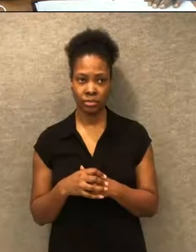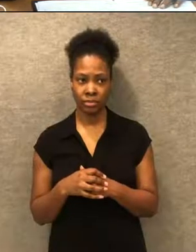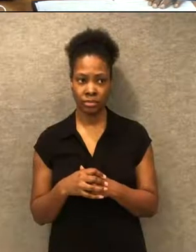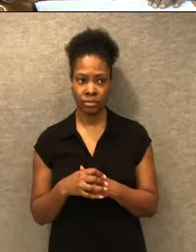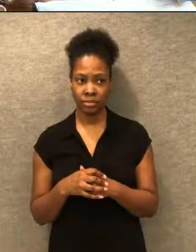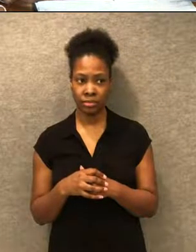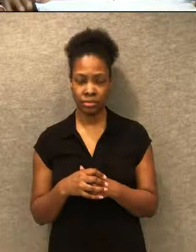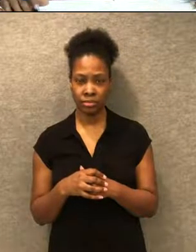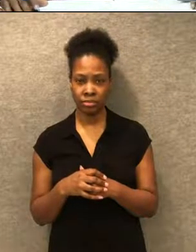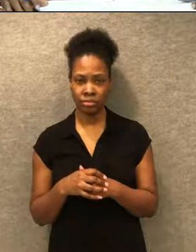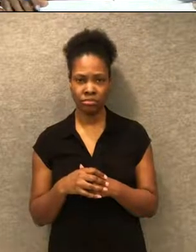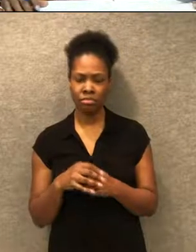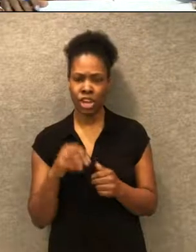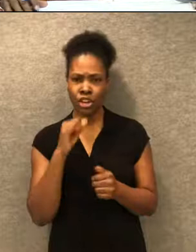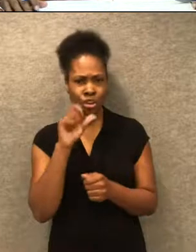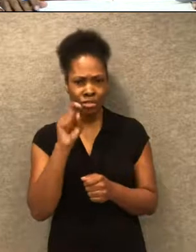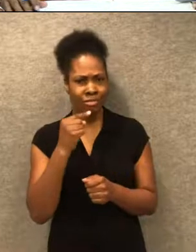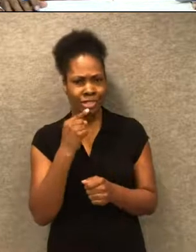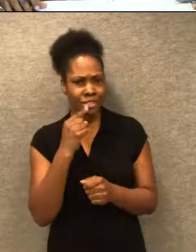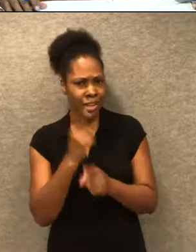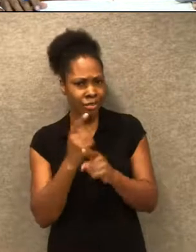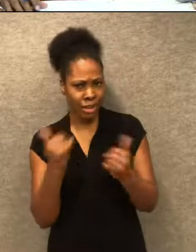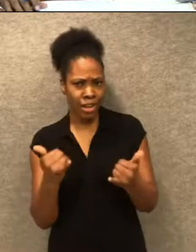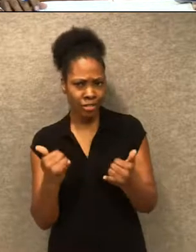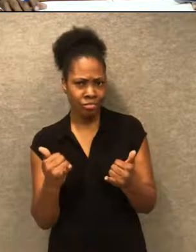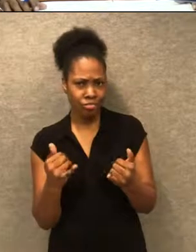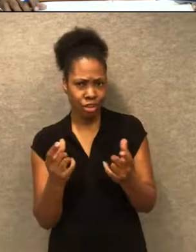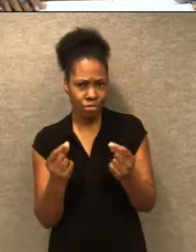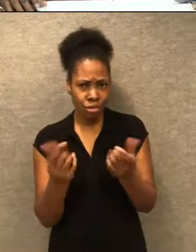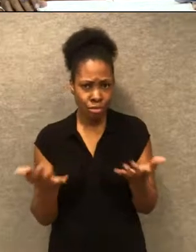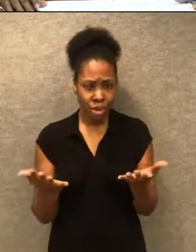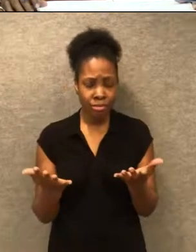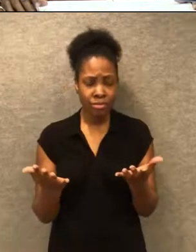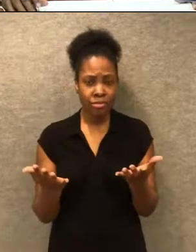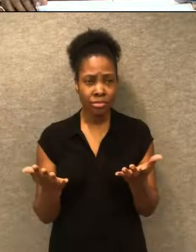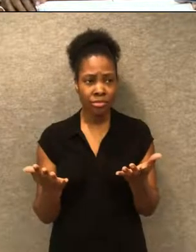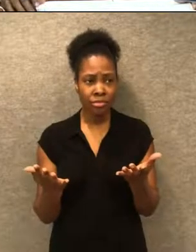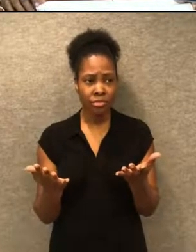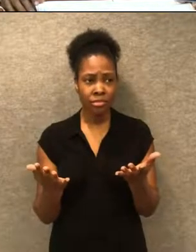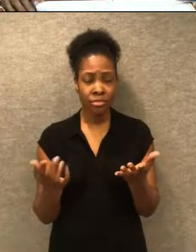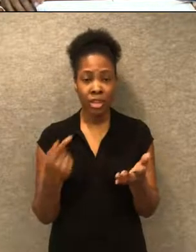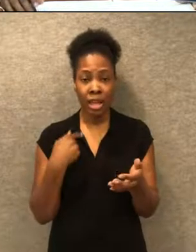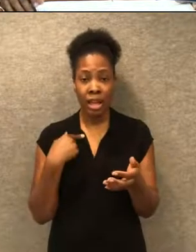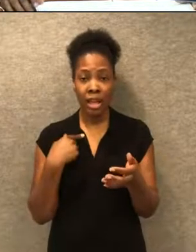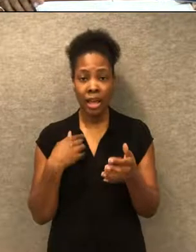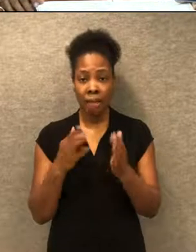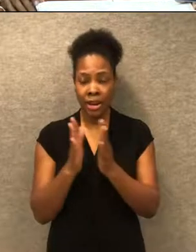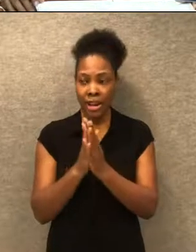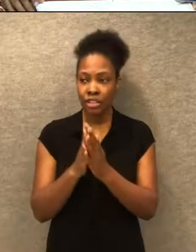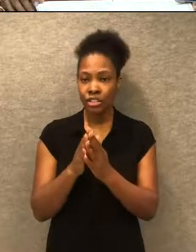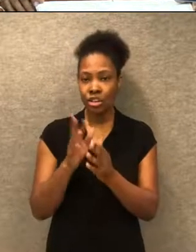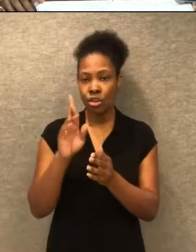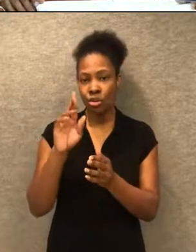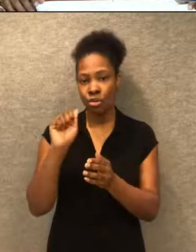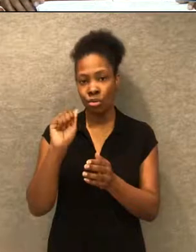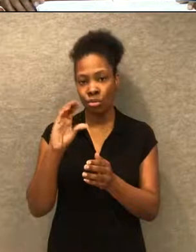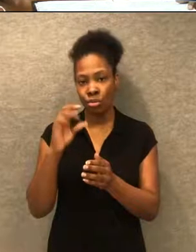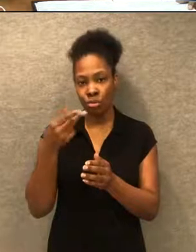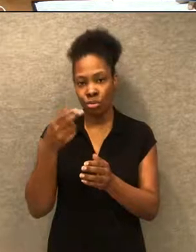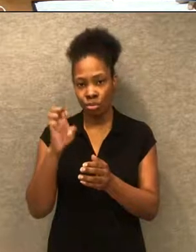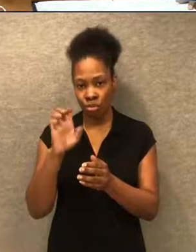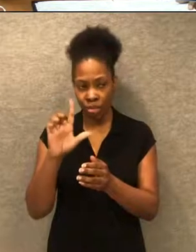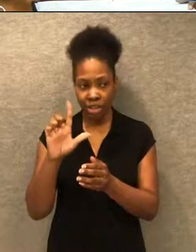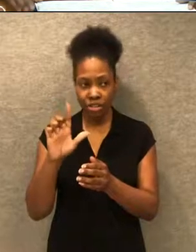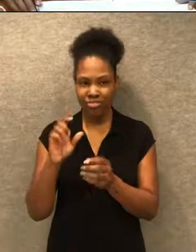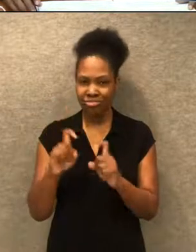You don't have to say it online. What you can do, okay, I'm going to ask Rachel to take your number, and I'll call you back